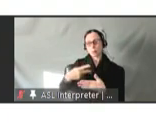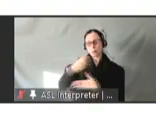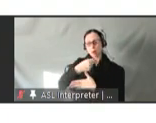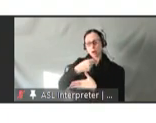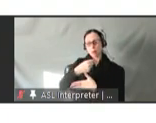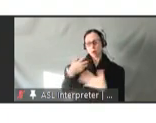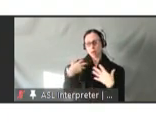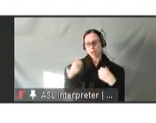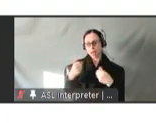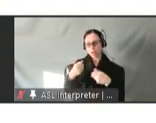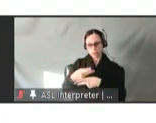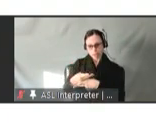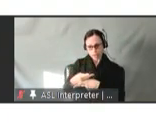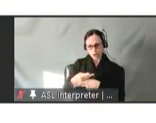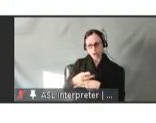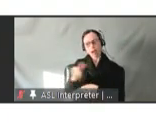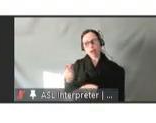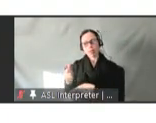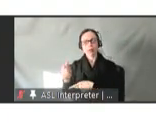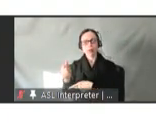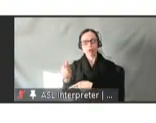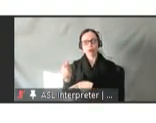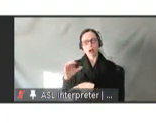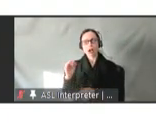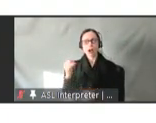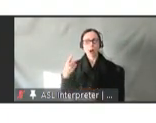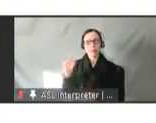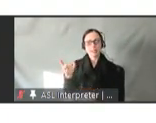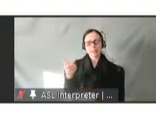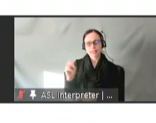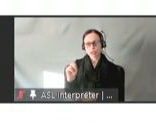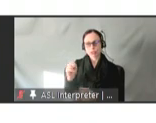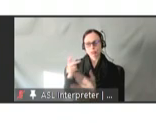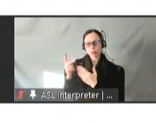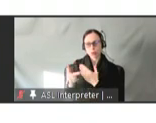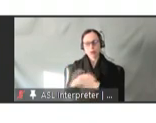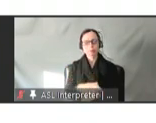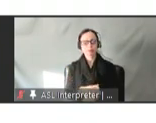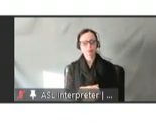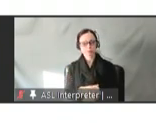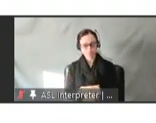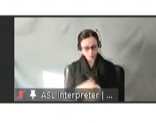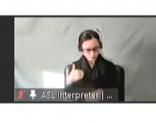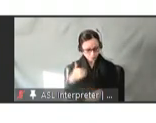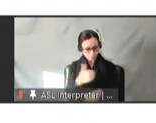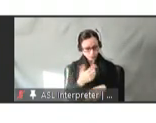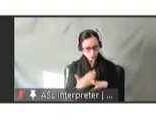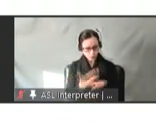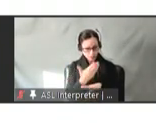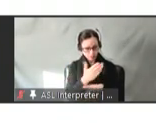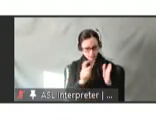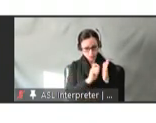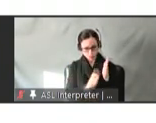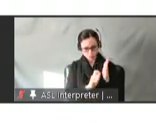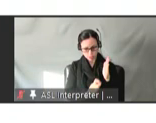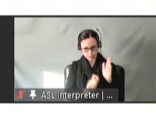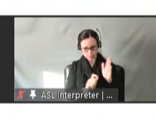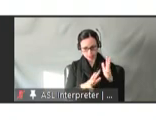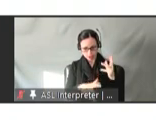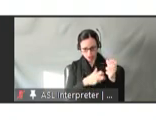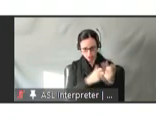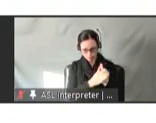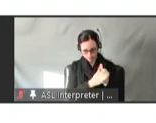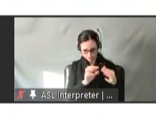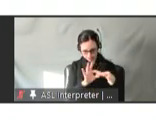of Injured Compensation Programs. First, for the Bureau of Primary Healthcare, we did submit written updates,